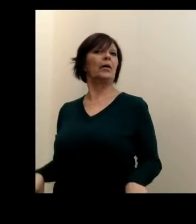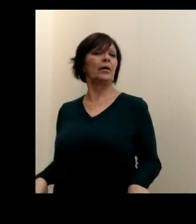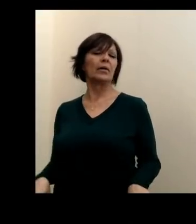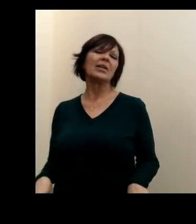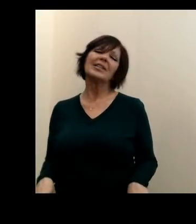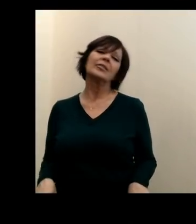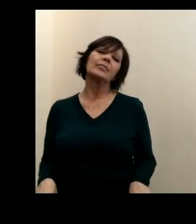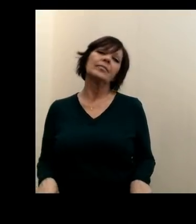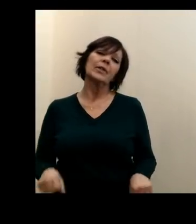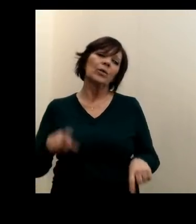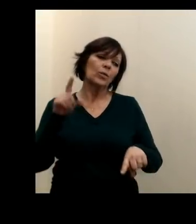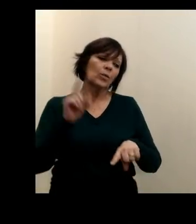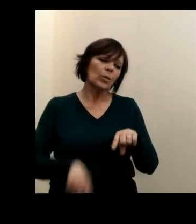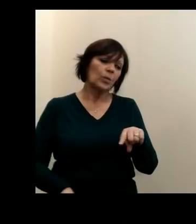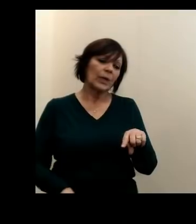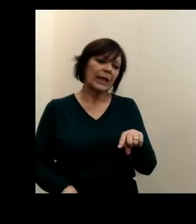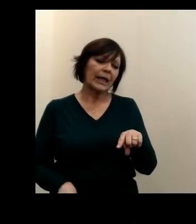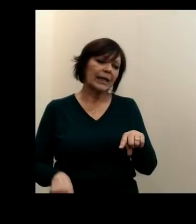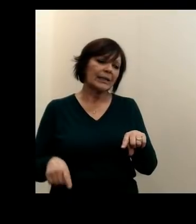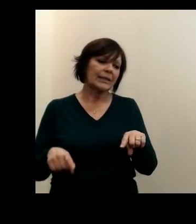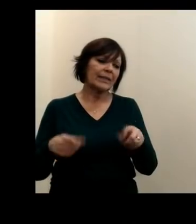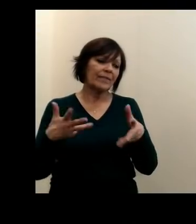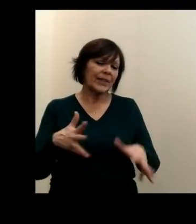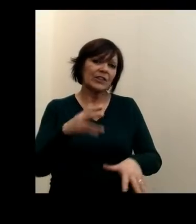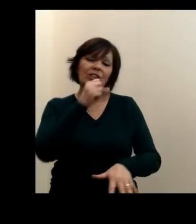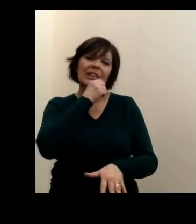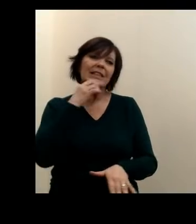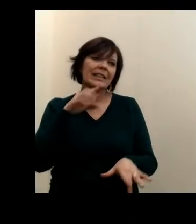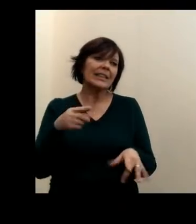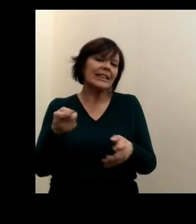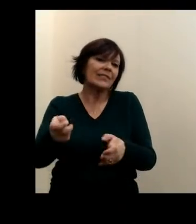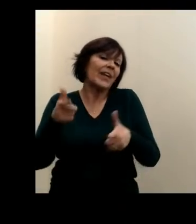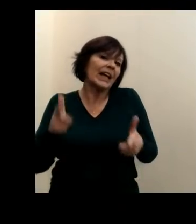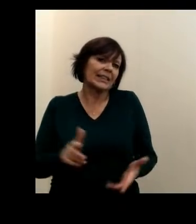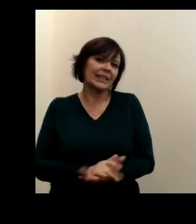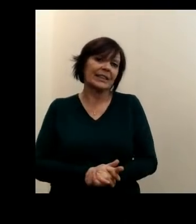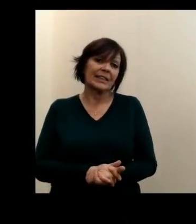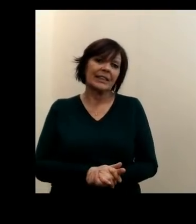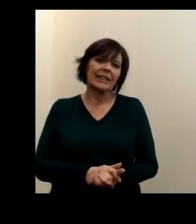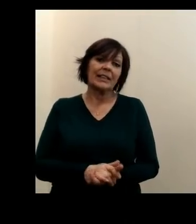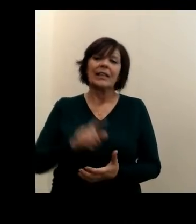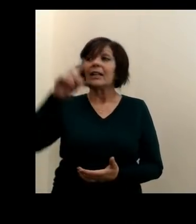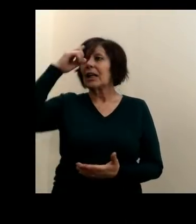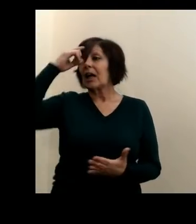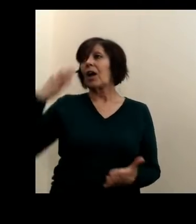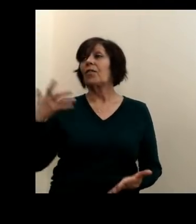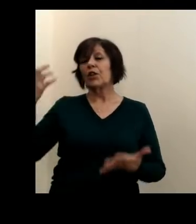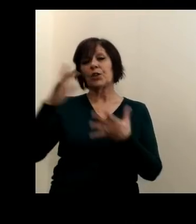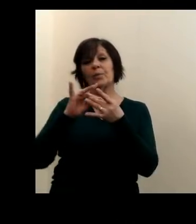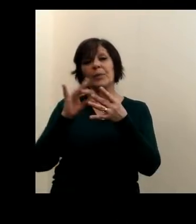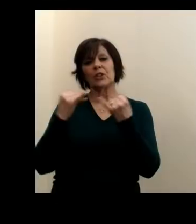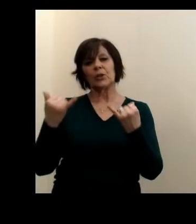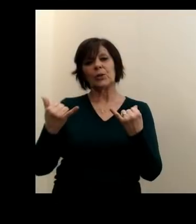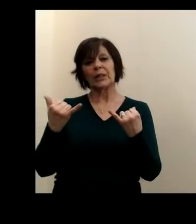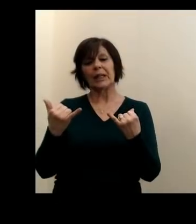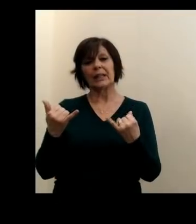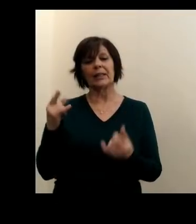we're just not able to get that older population done as quick. The governor mentioned earlier today that on